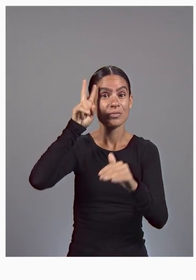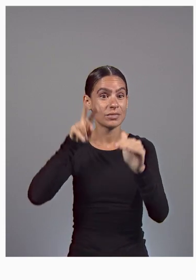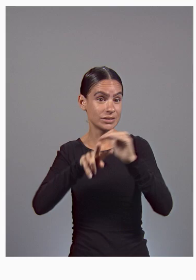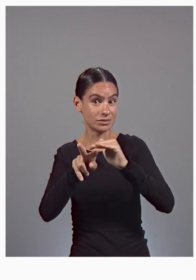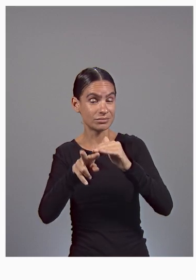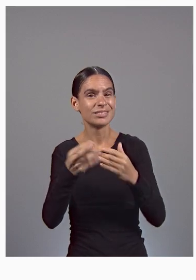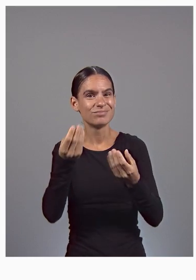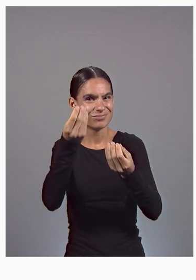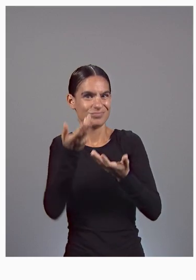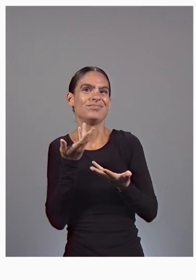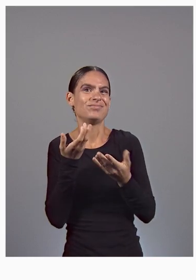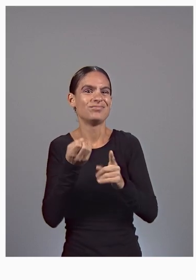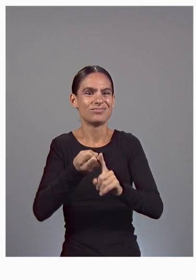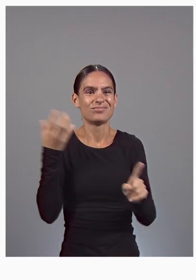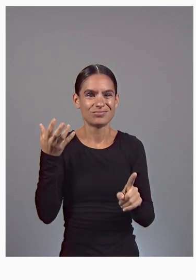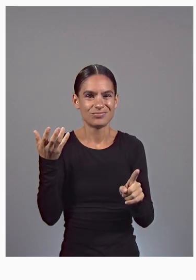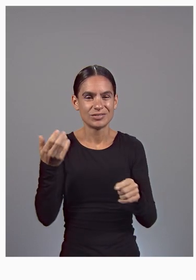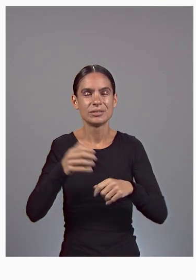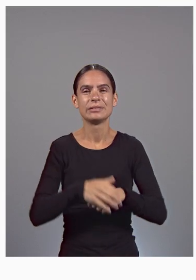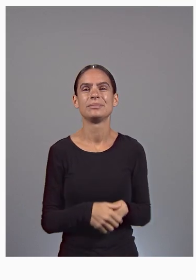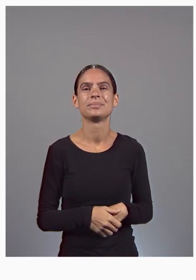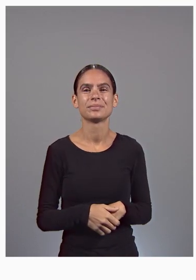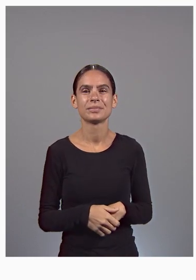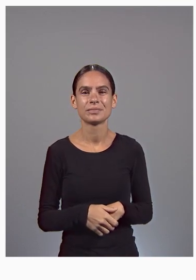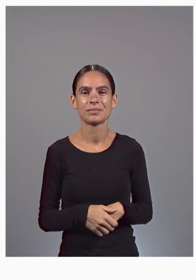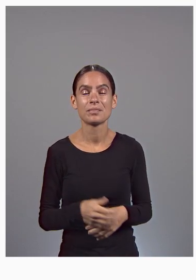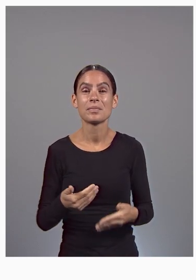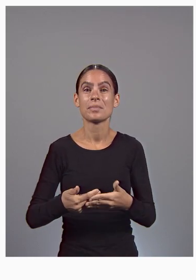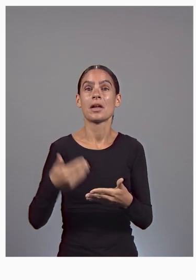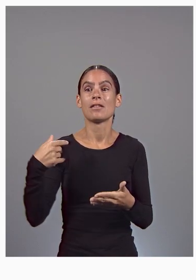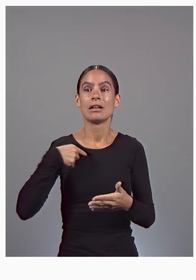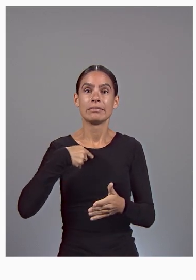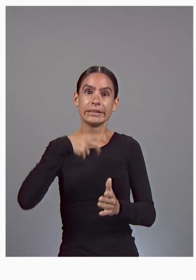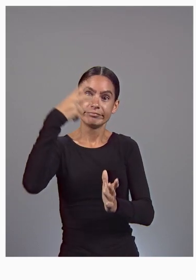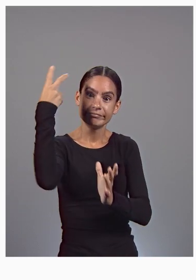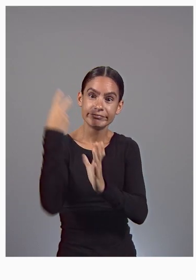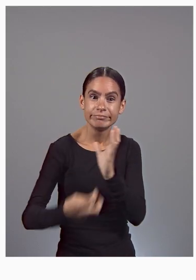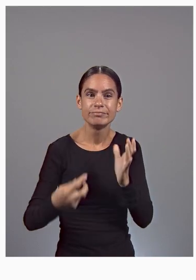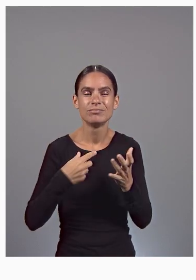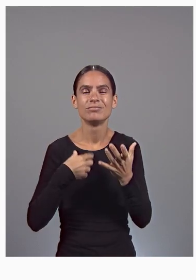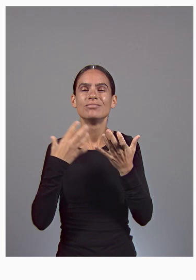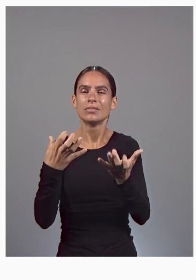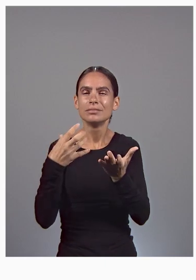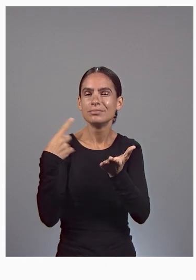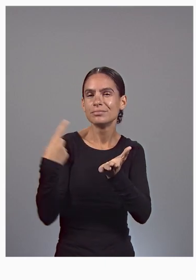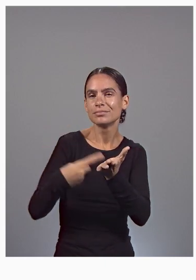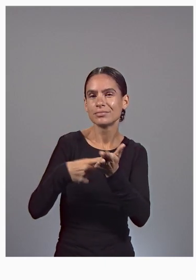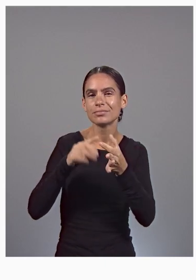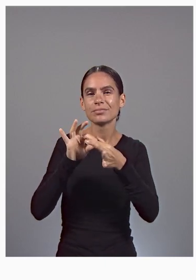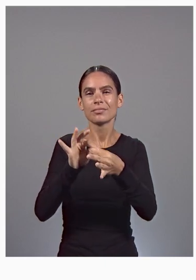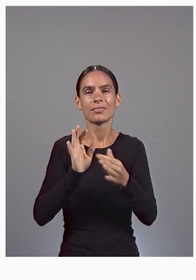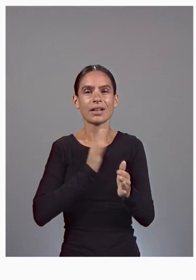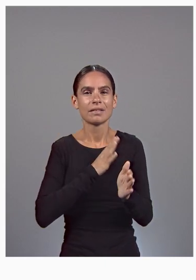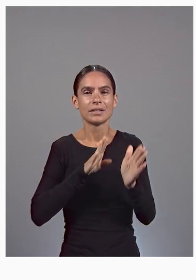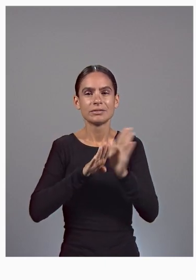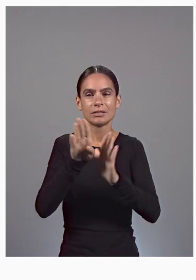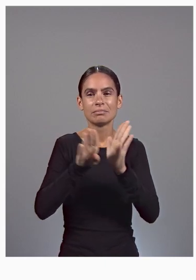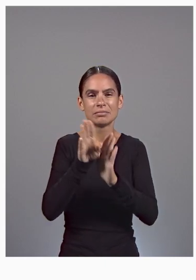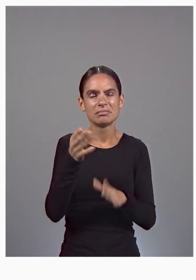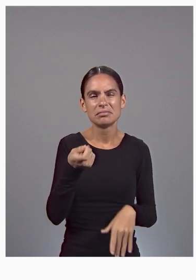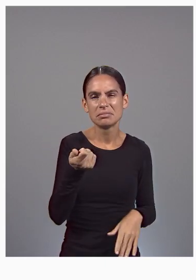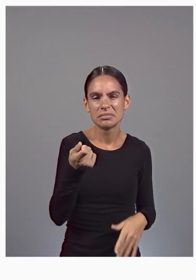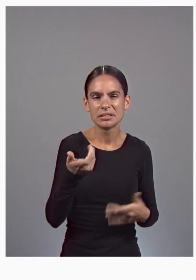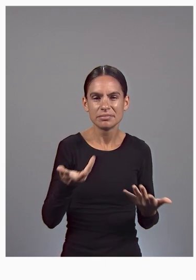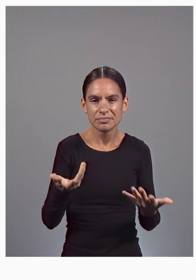it. But before we get into all of that, I want to talk about our developer community for a minute. I